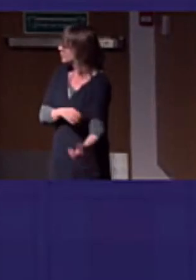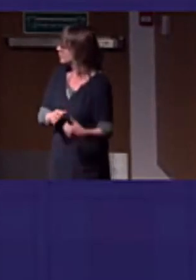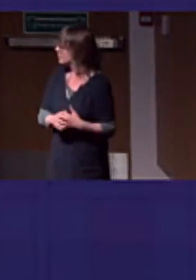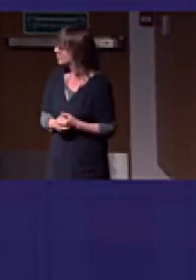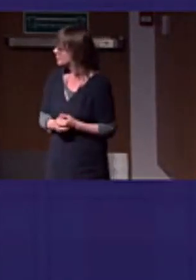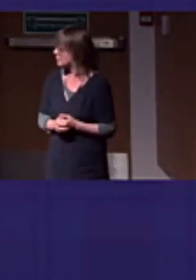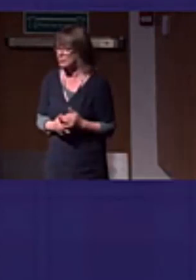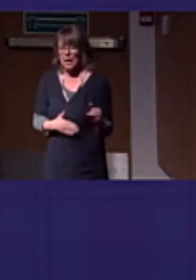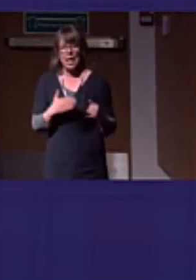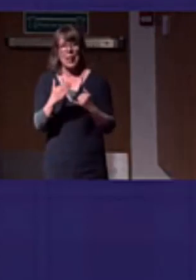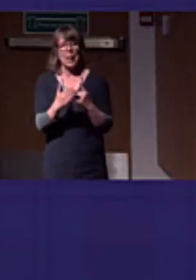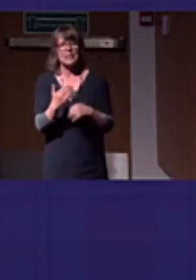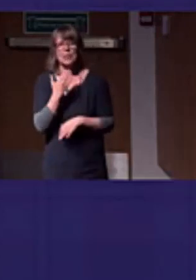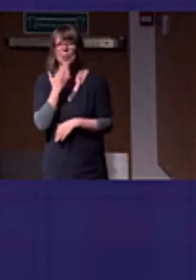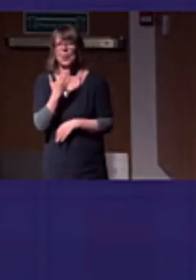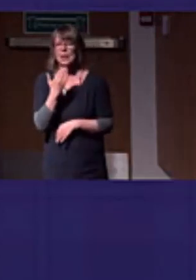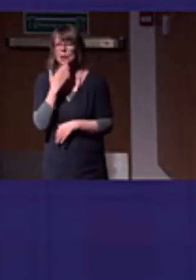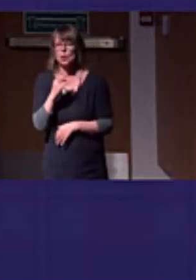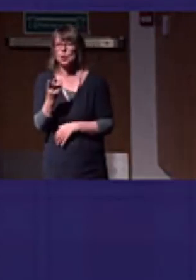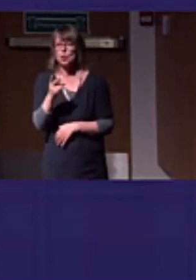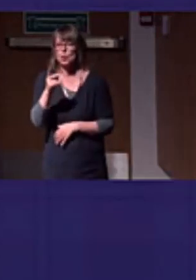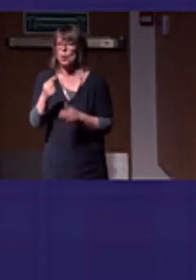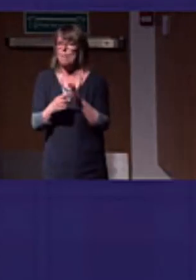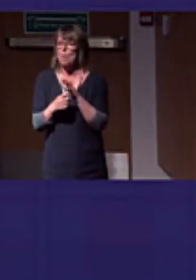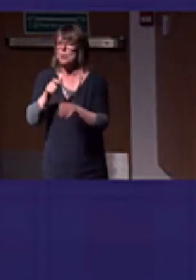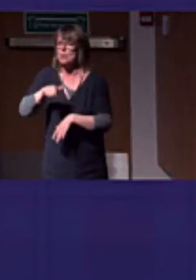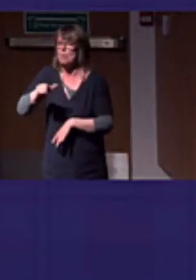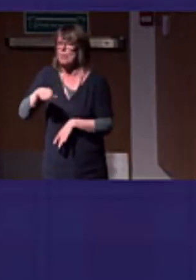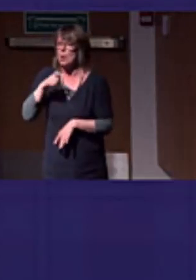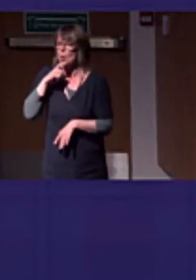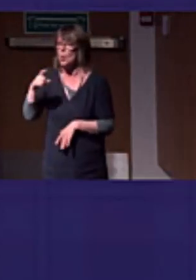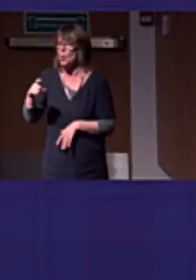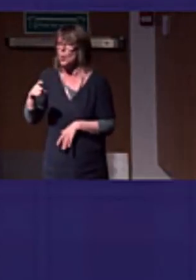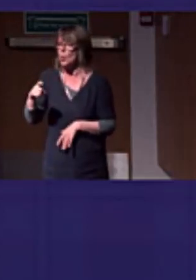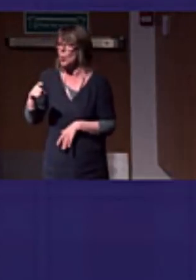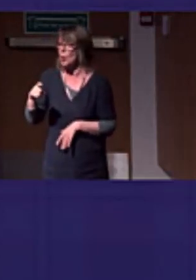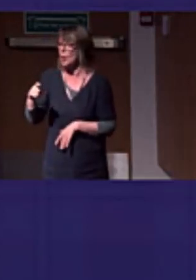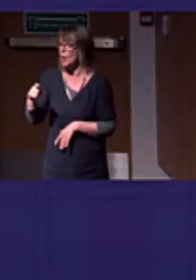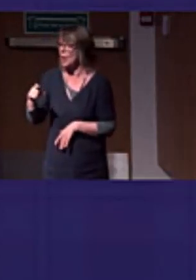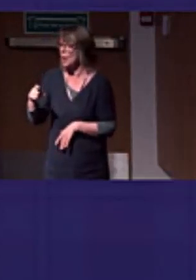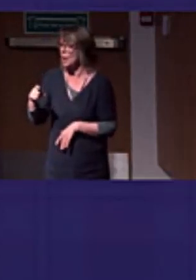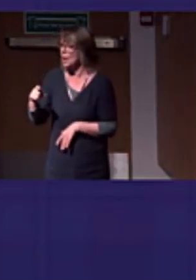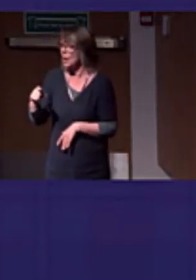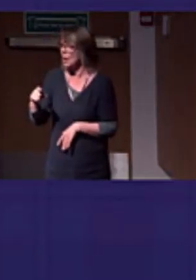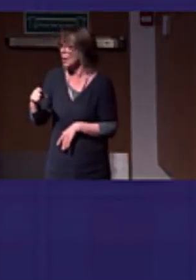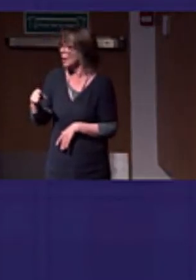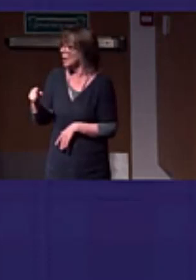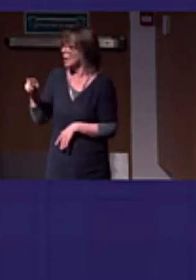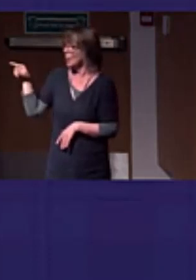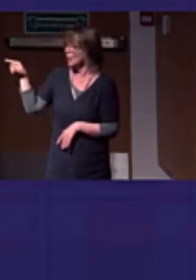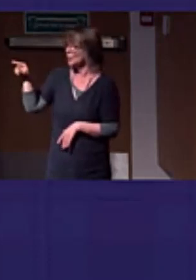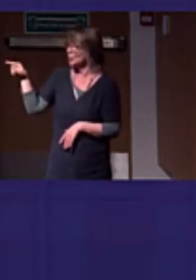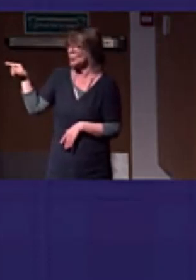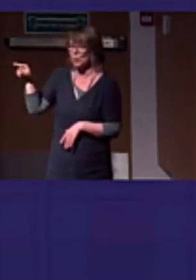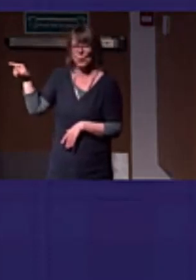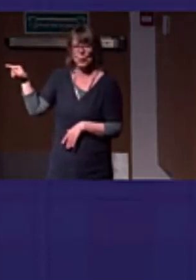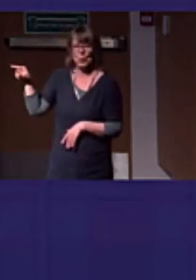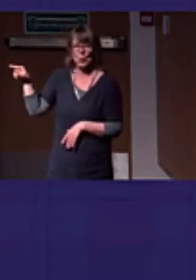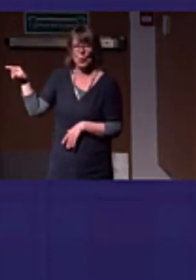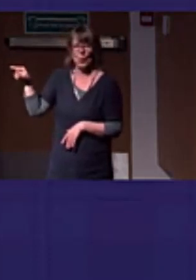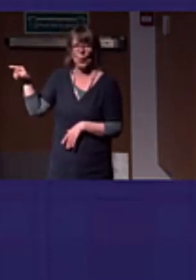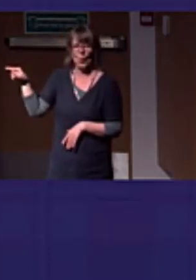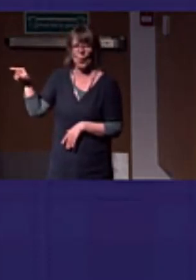And the last thank you goes out to two very, very important people. And that is these two scoundrels in the